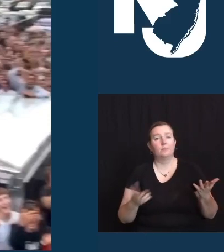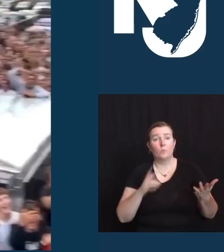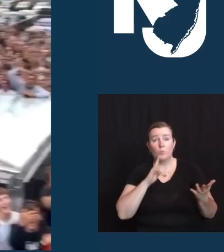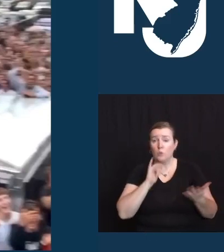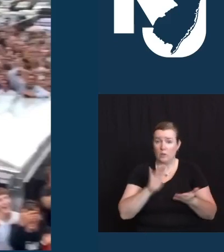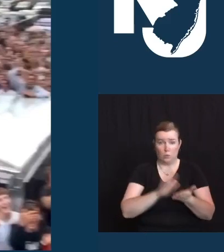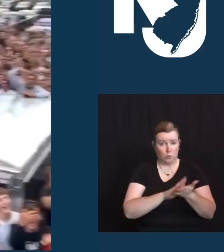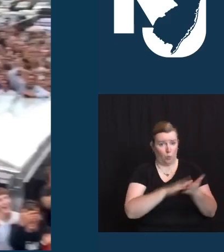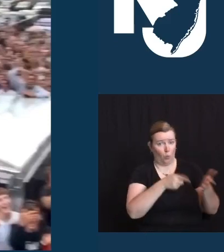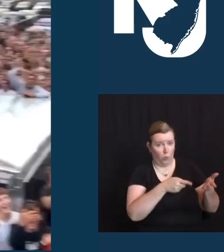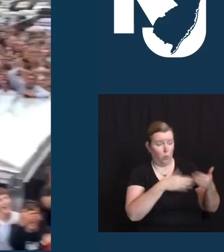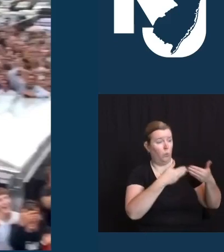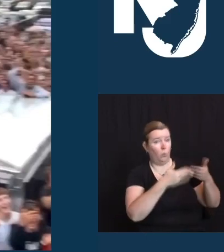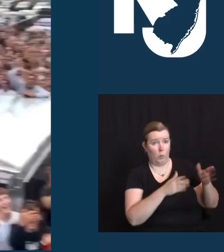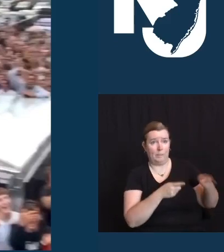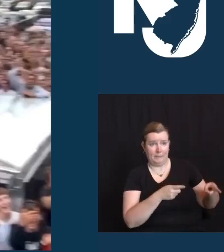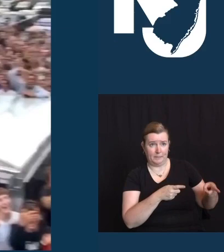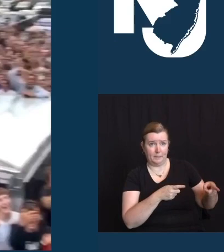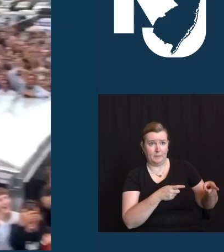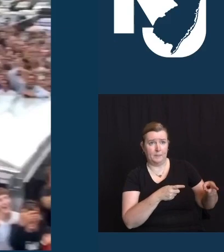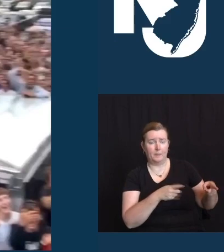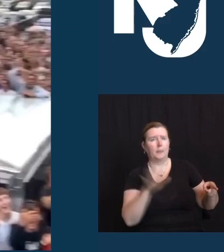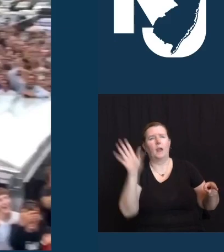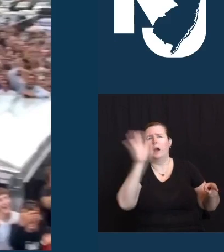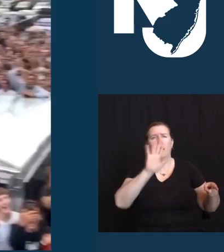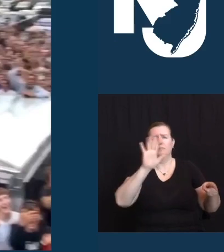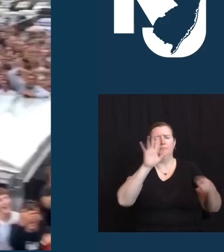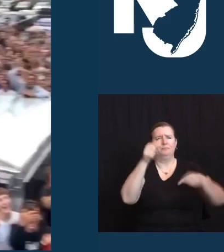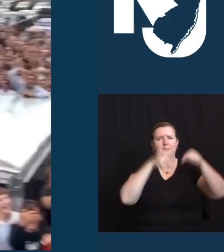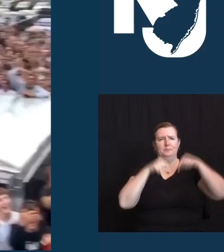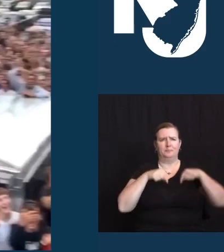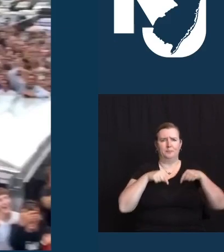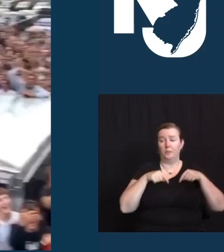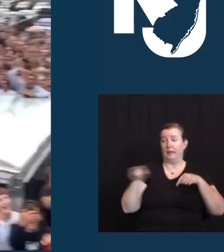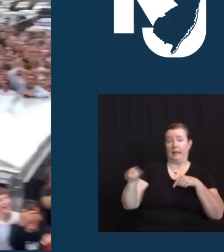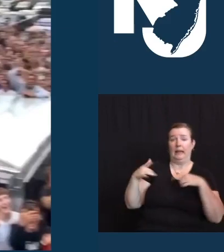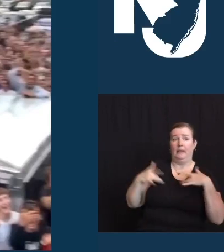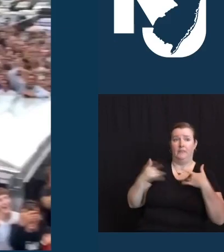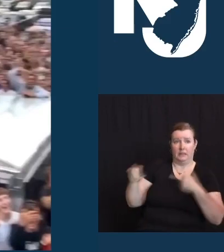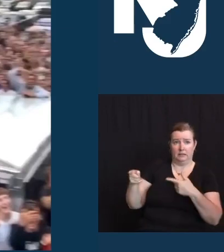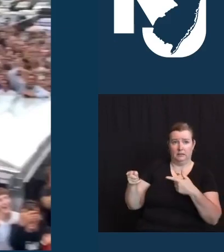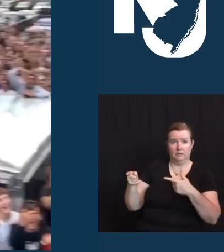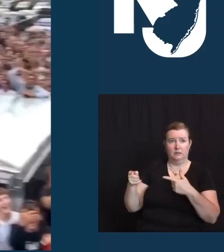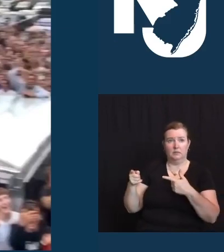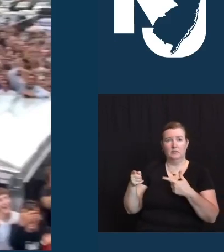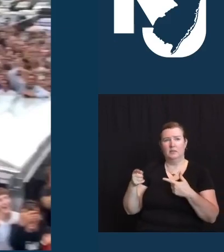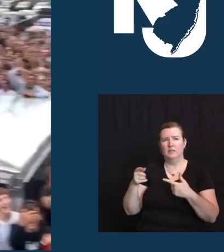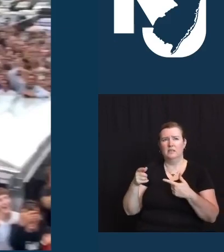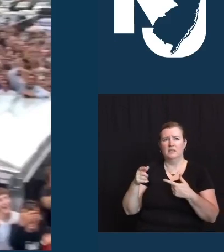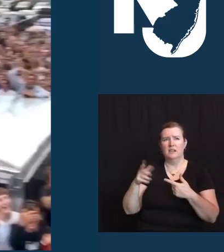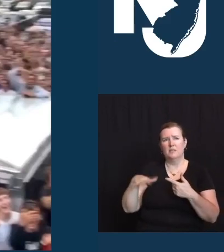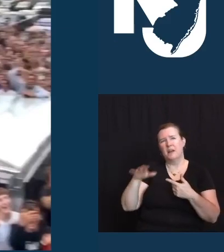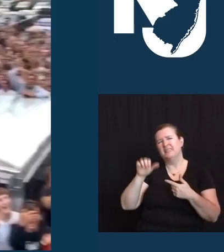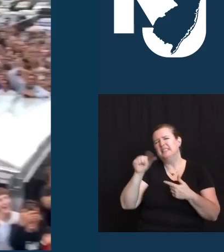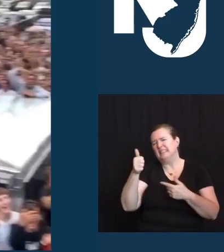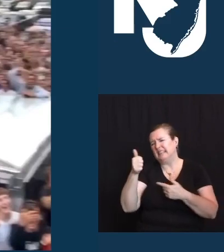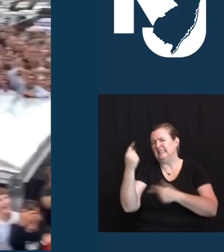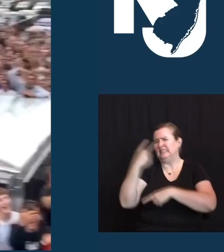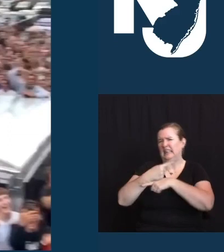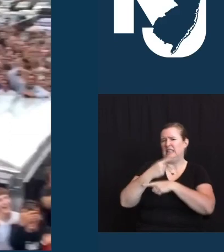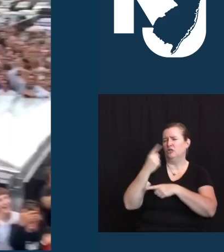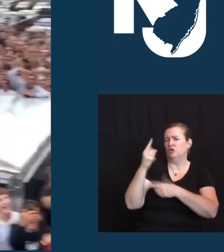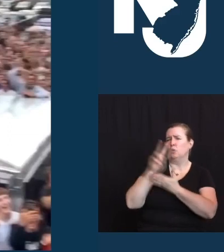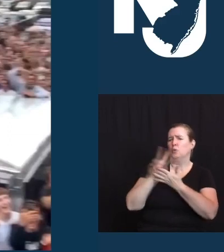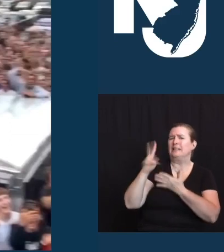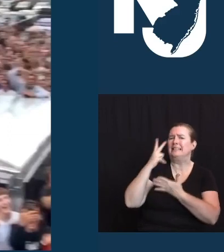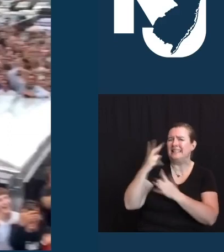whether or not the Seaside Heights unwillingly became a coronavirus hotspot because of these knuckleheads who I hope